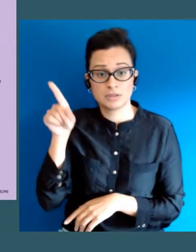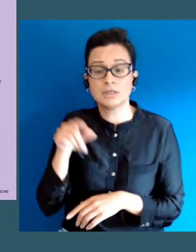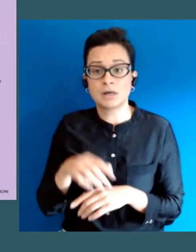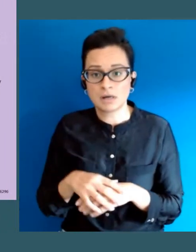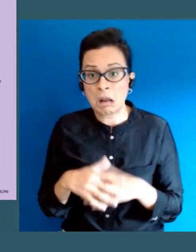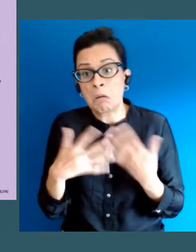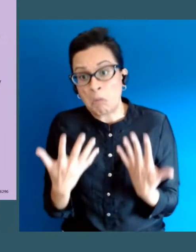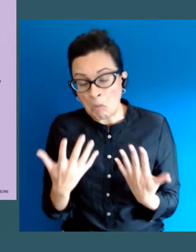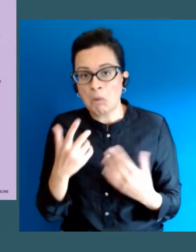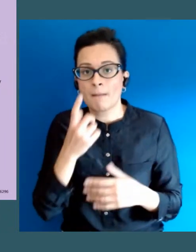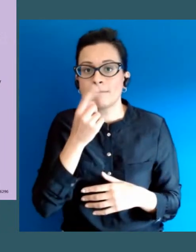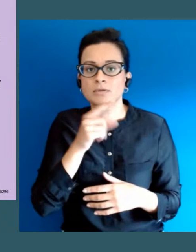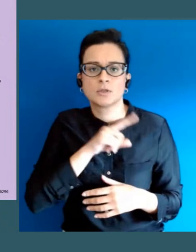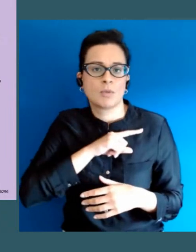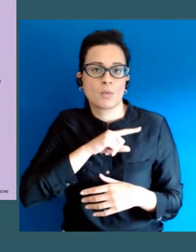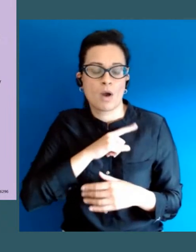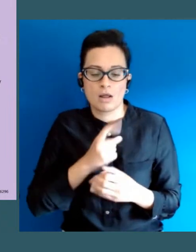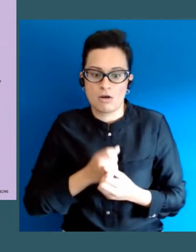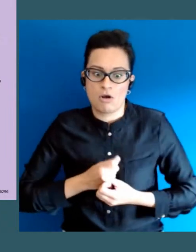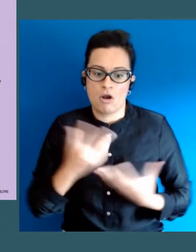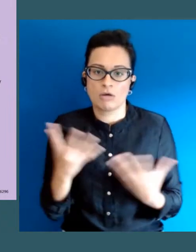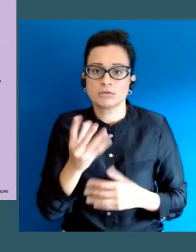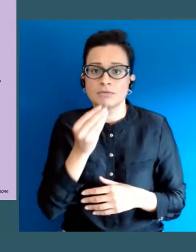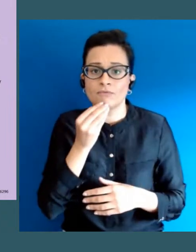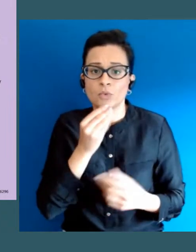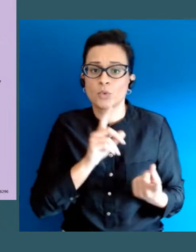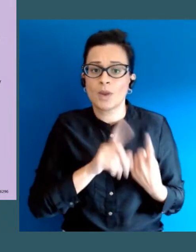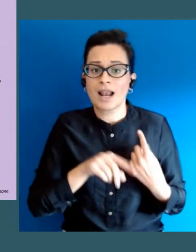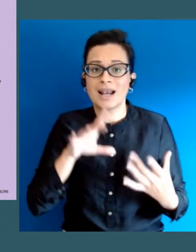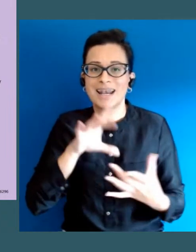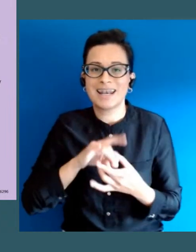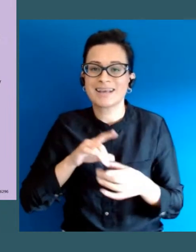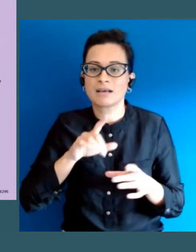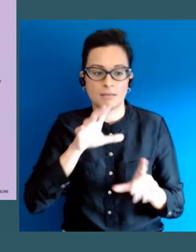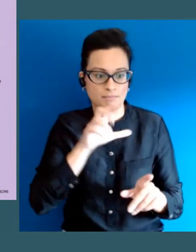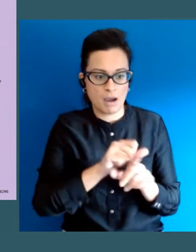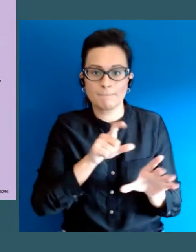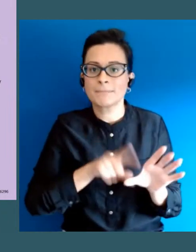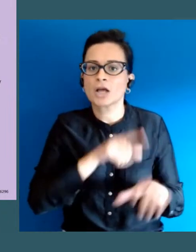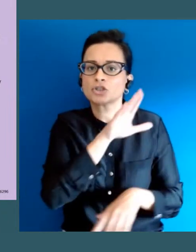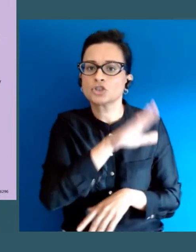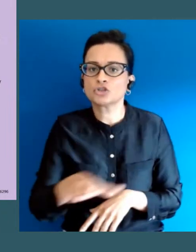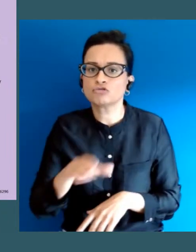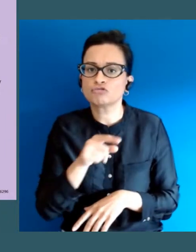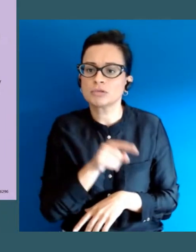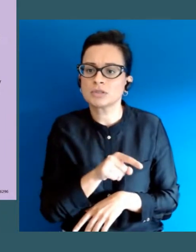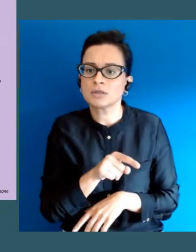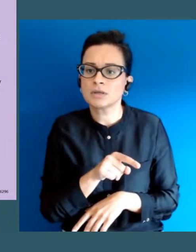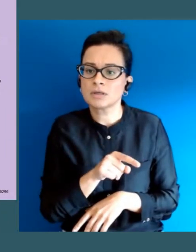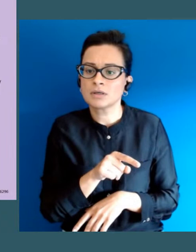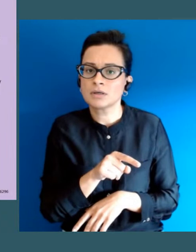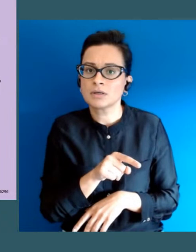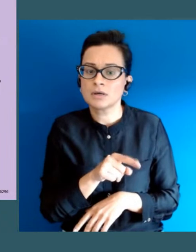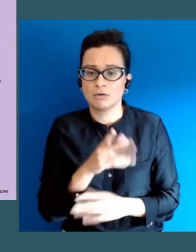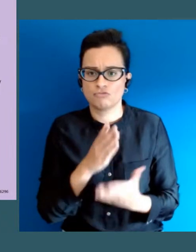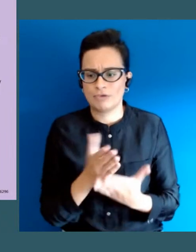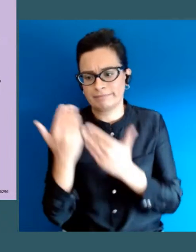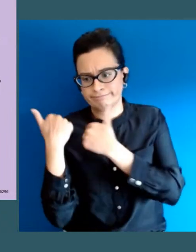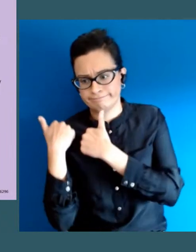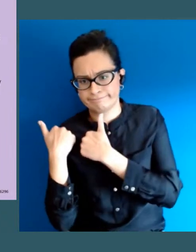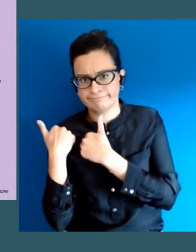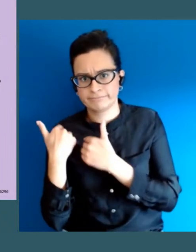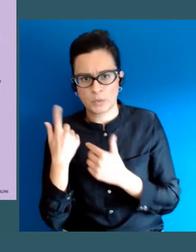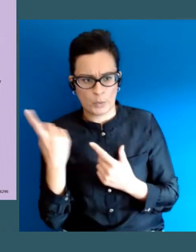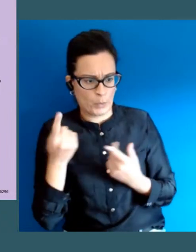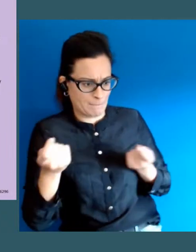of the fact that most food allergy is diagnosed in younger children, and the responsibility and management rests